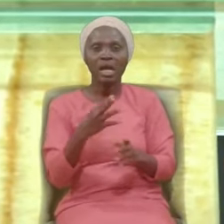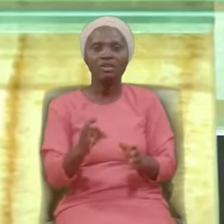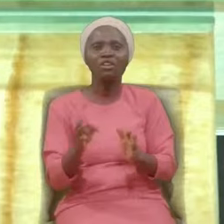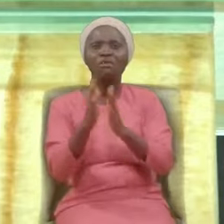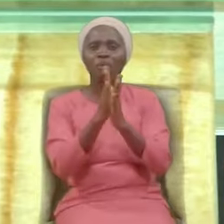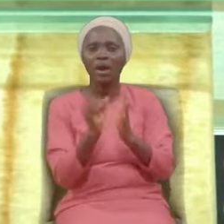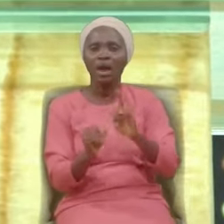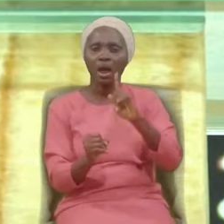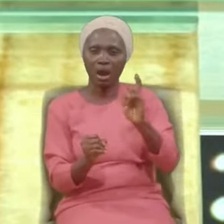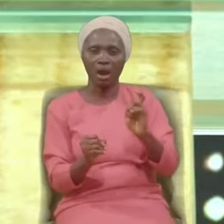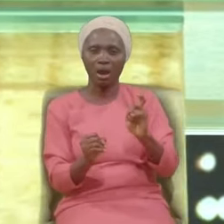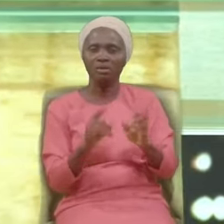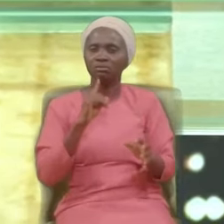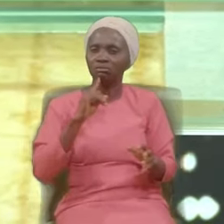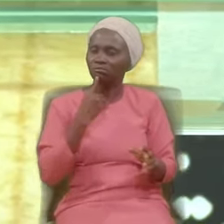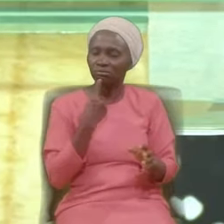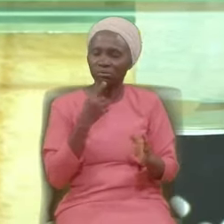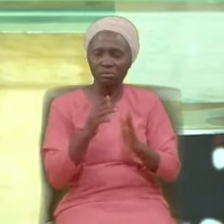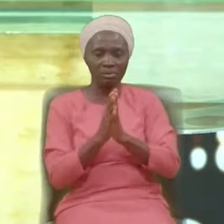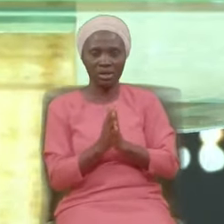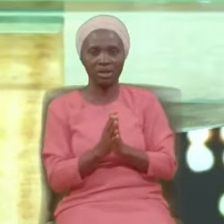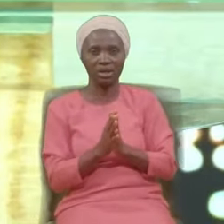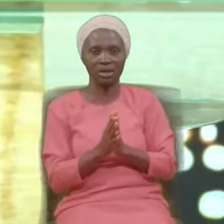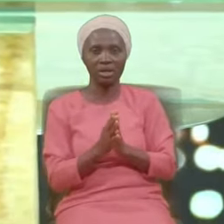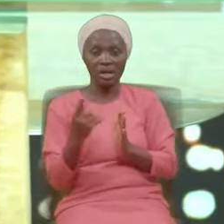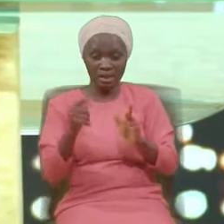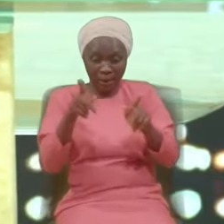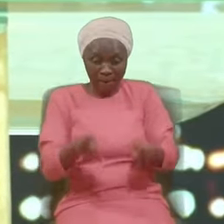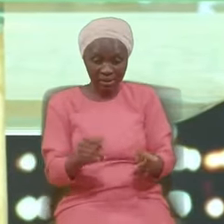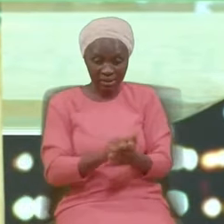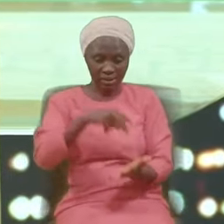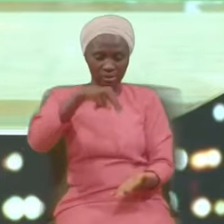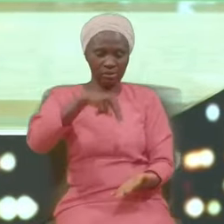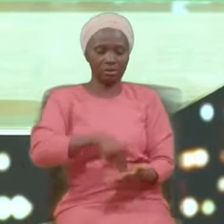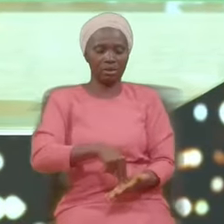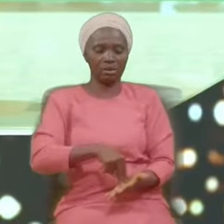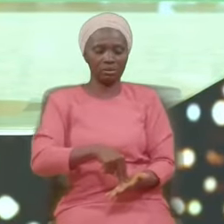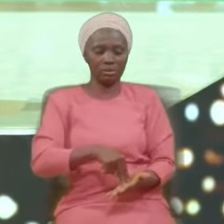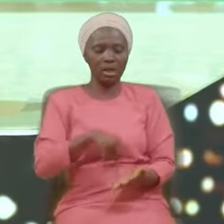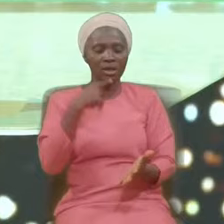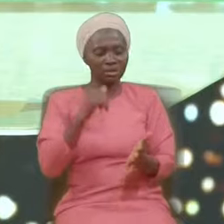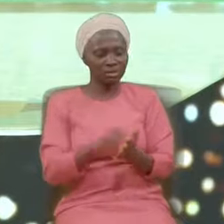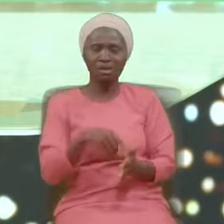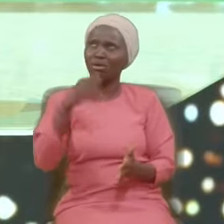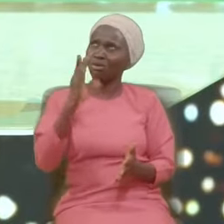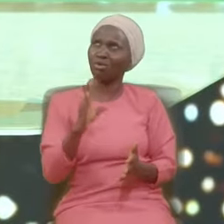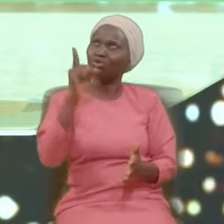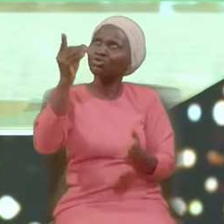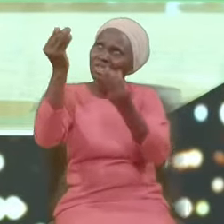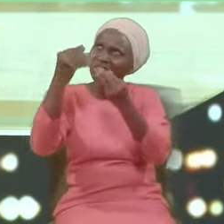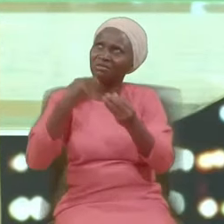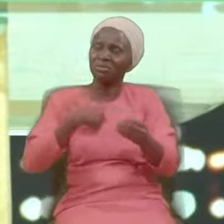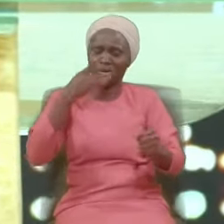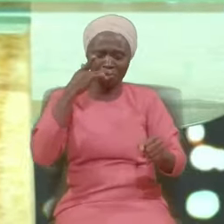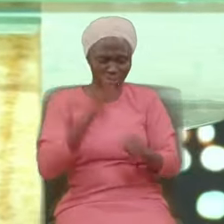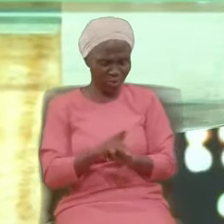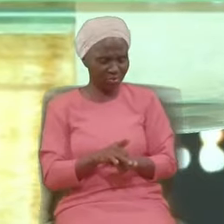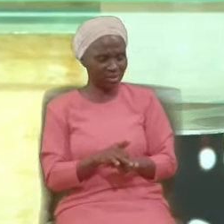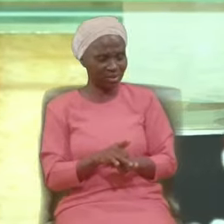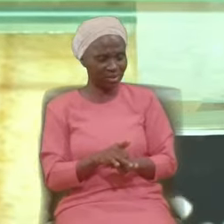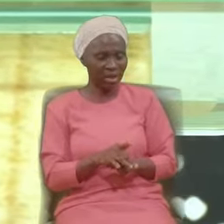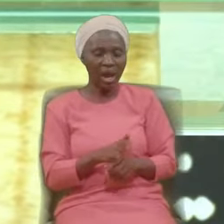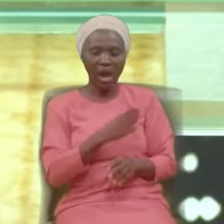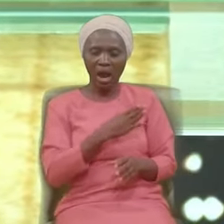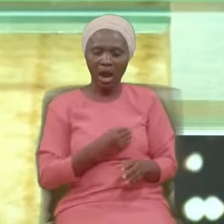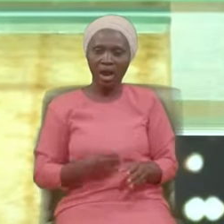Fervent prayer. The one that stands up tonight and said, God, you gave me the promise, and you talk